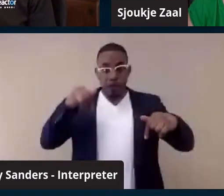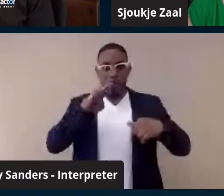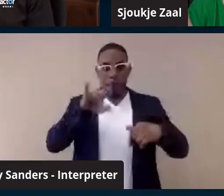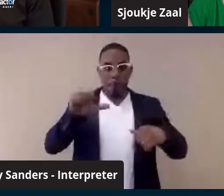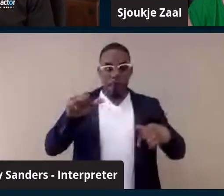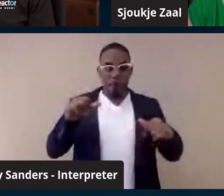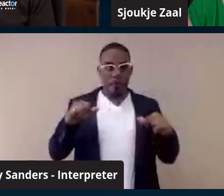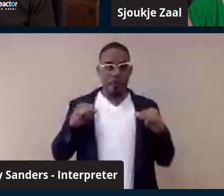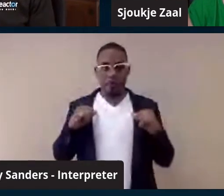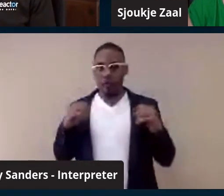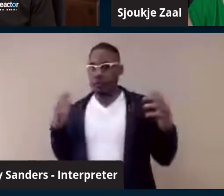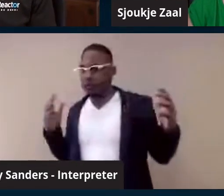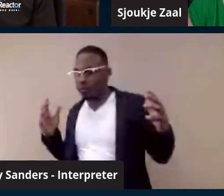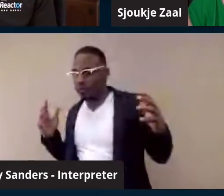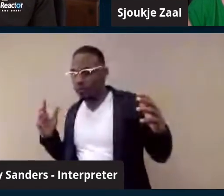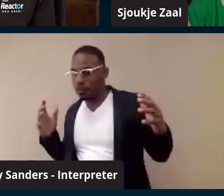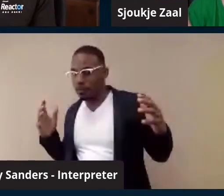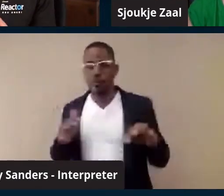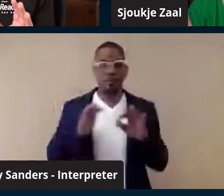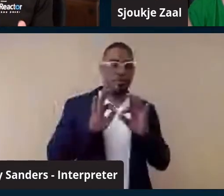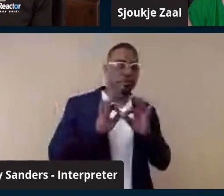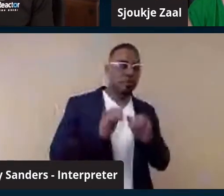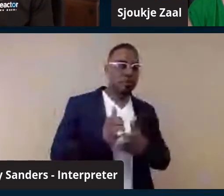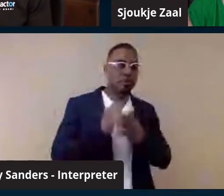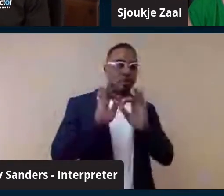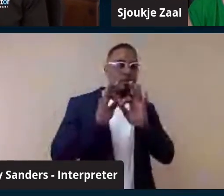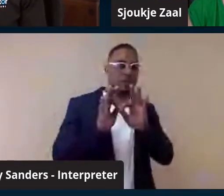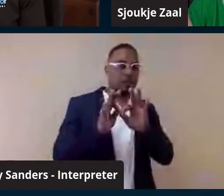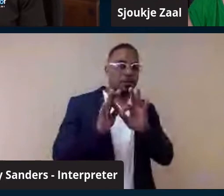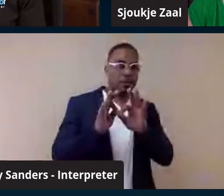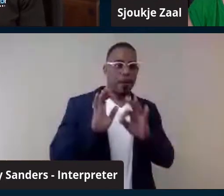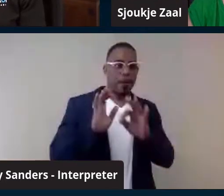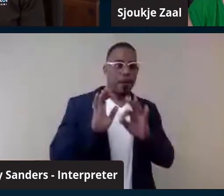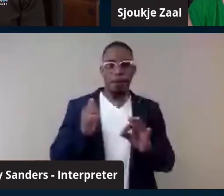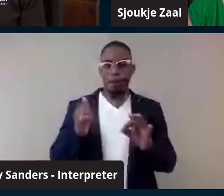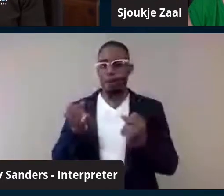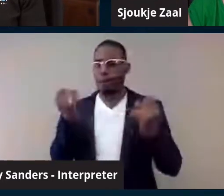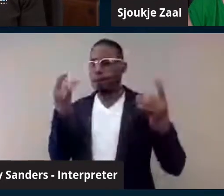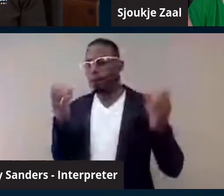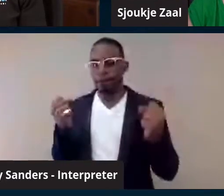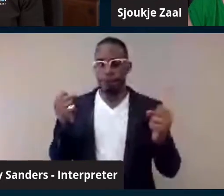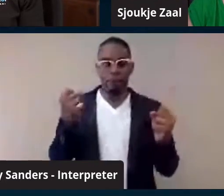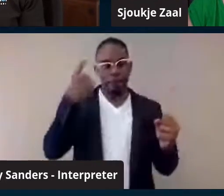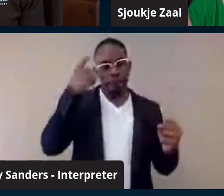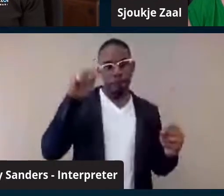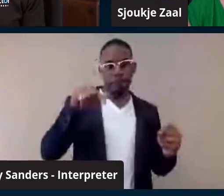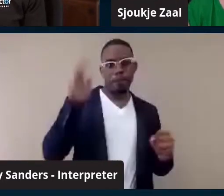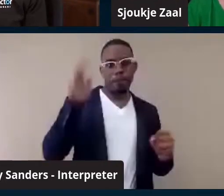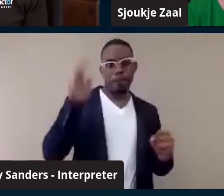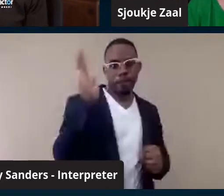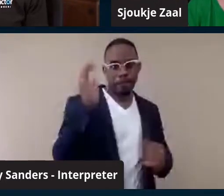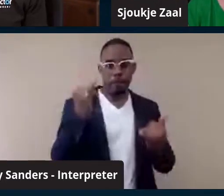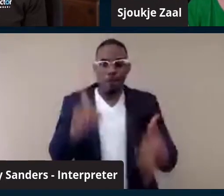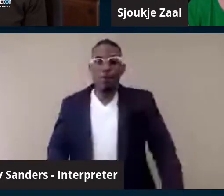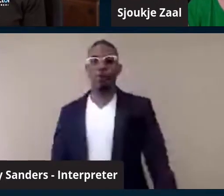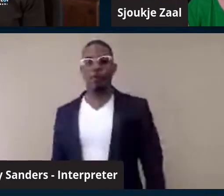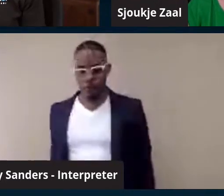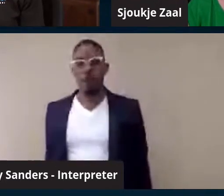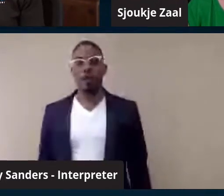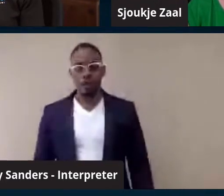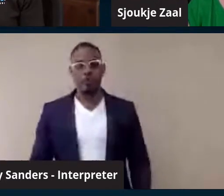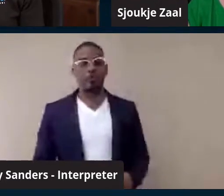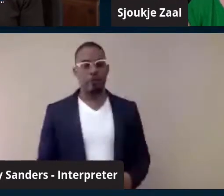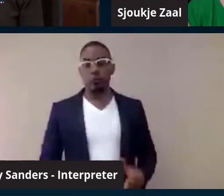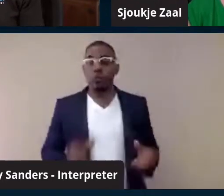and Billy will help us interpret it or do sign language for our complete meetup.